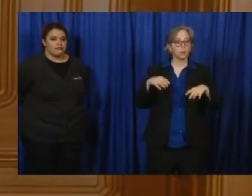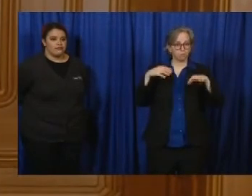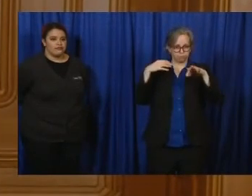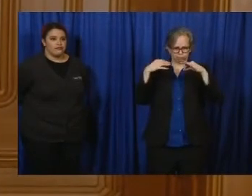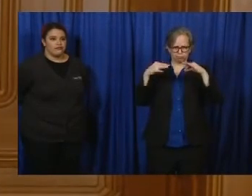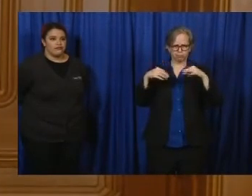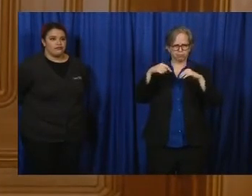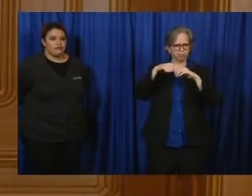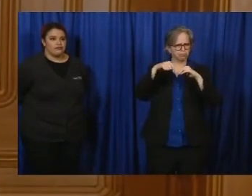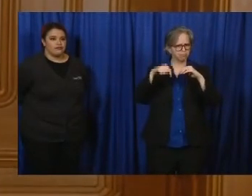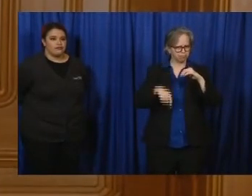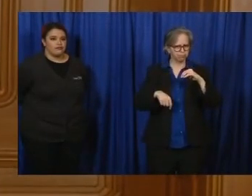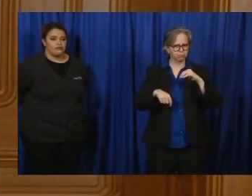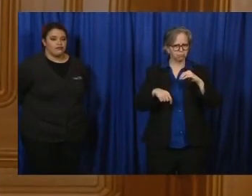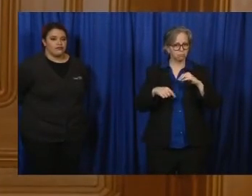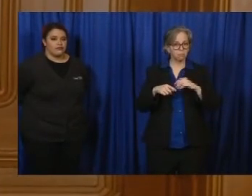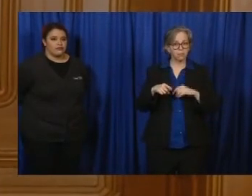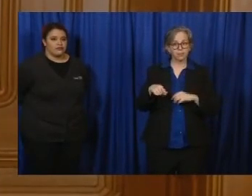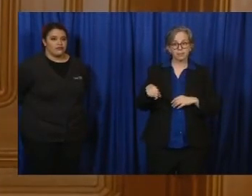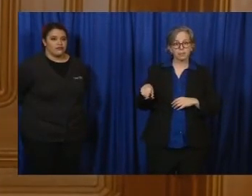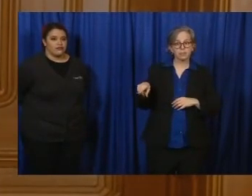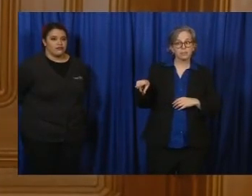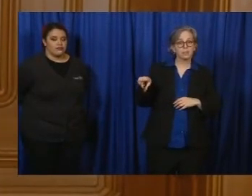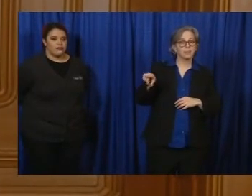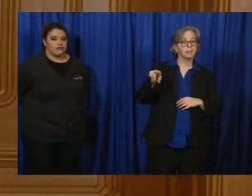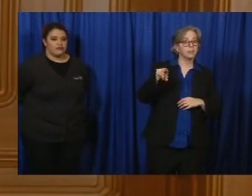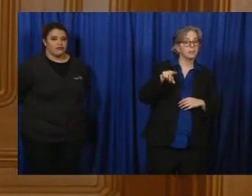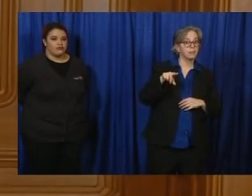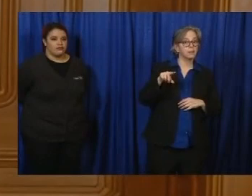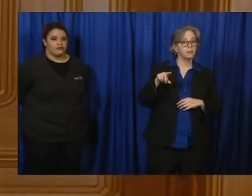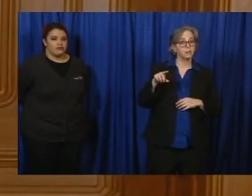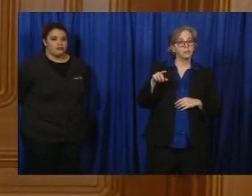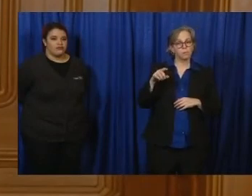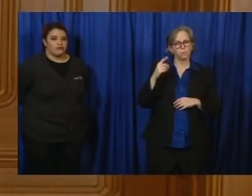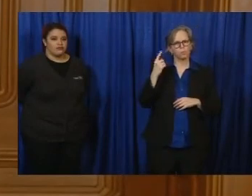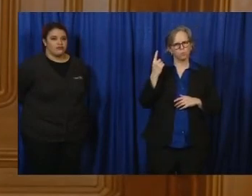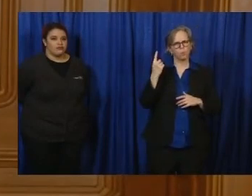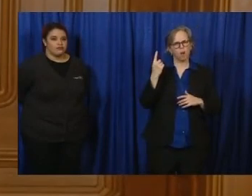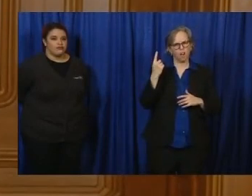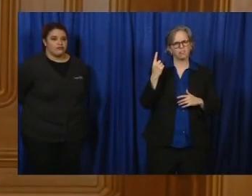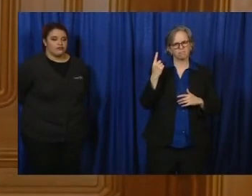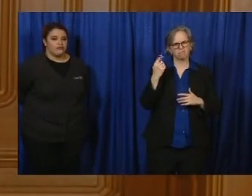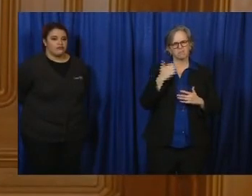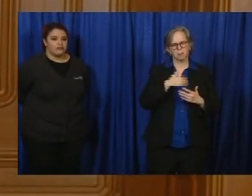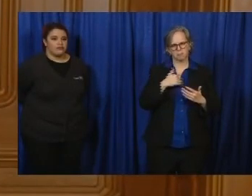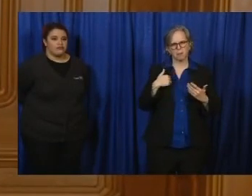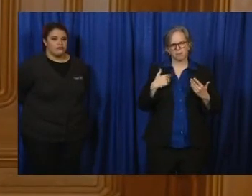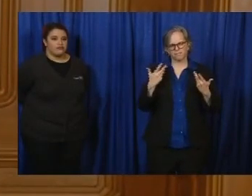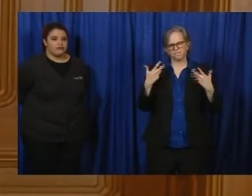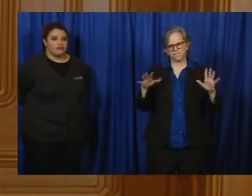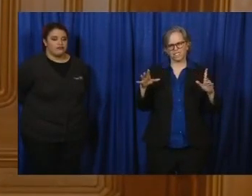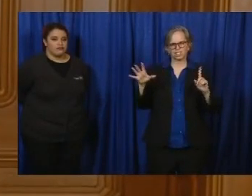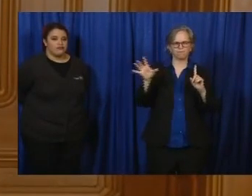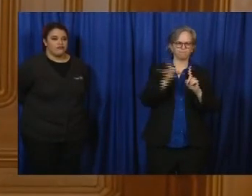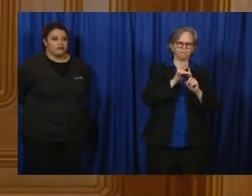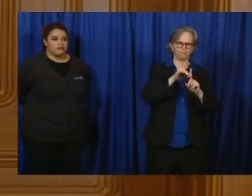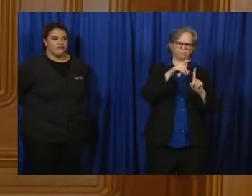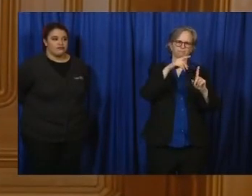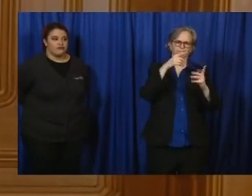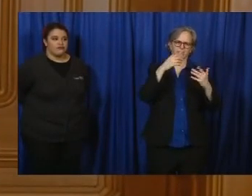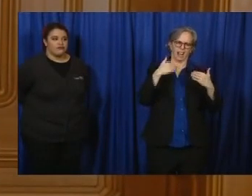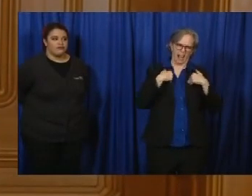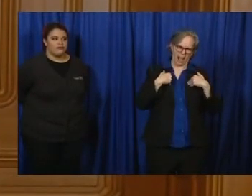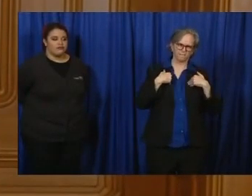particular, we have, as you noted, we have one member of the staff who has in fact tested positive.